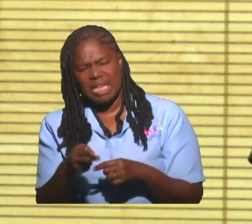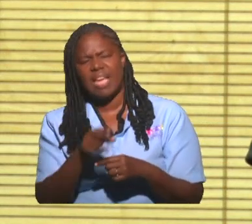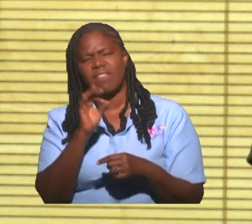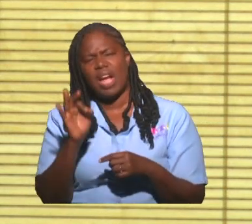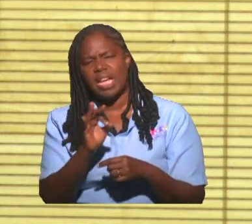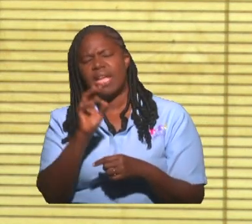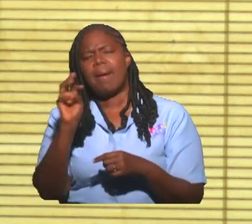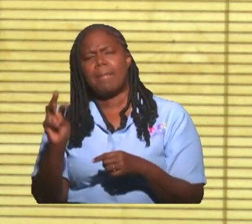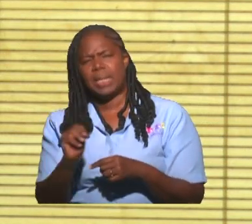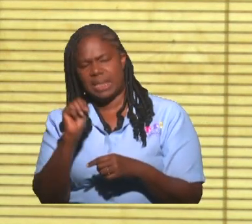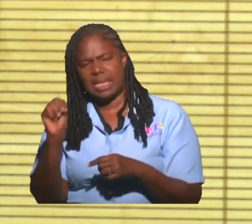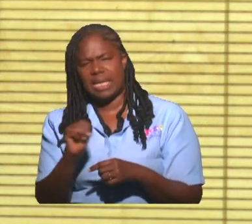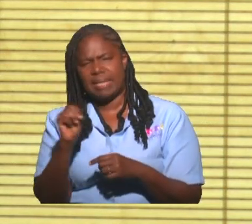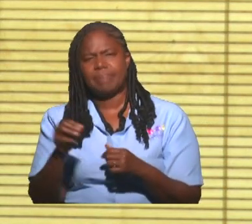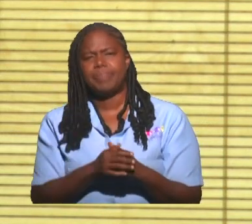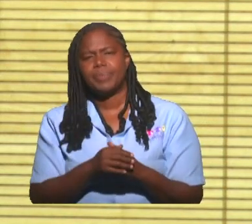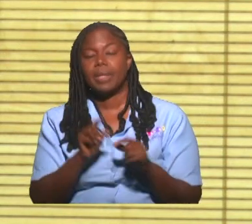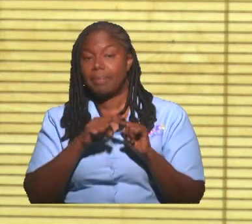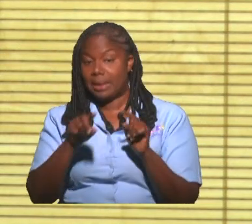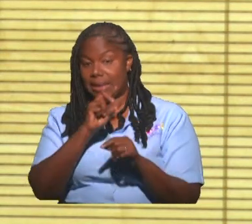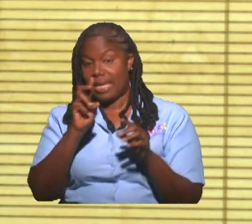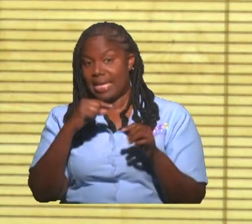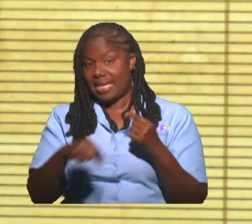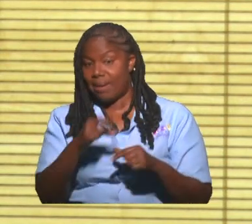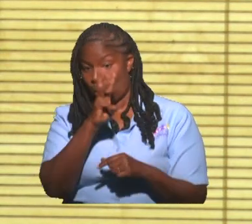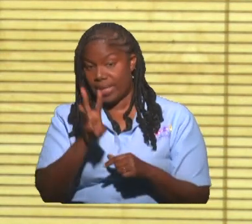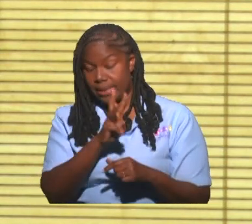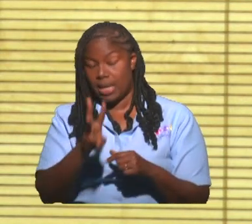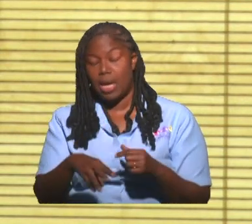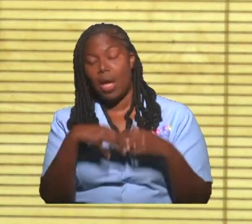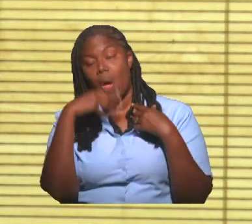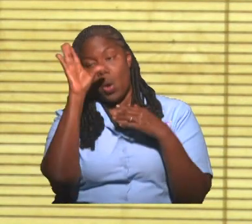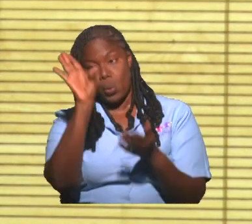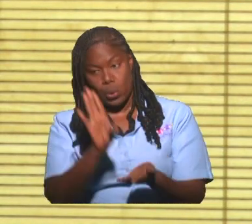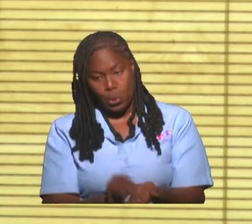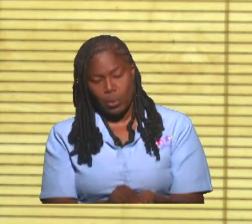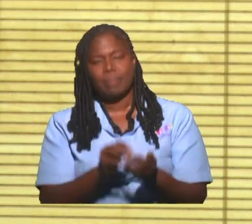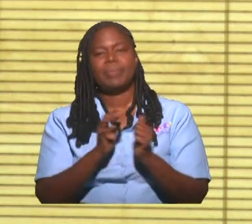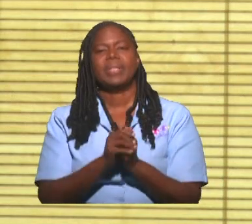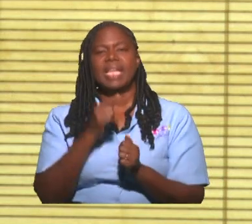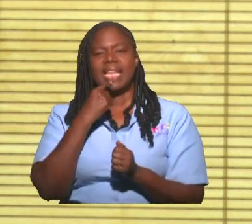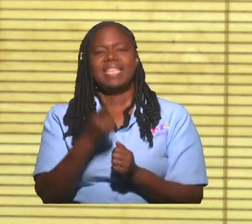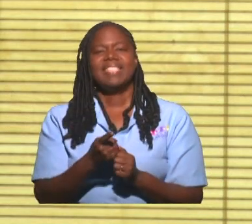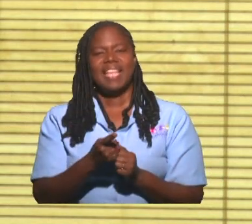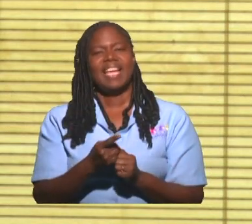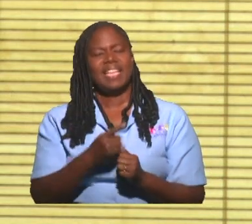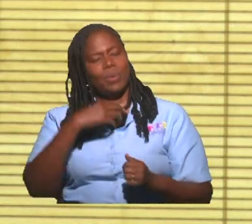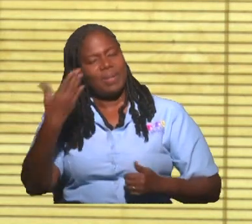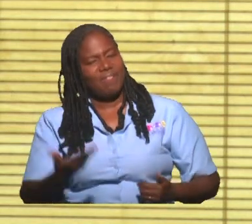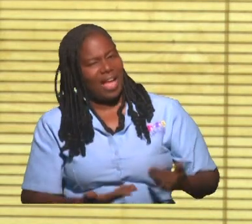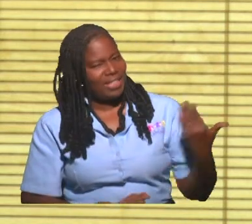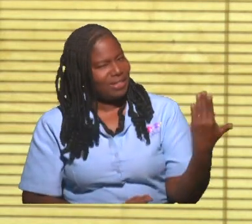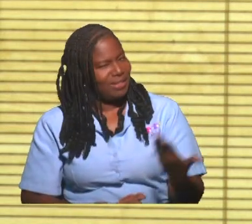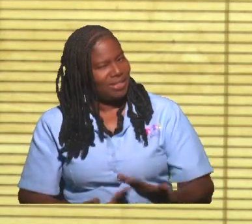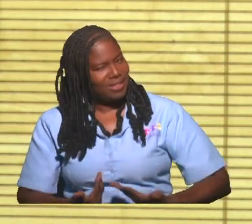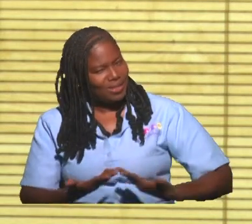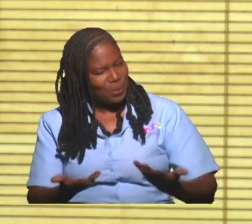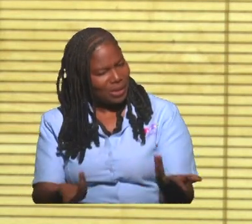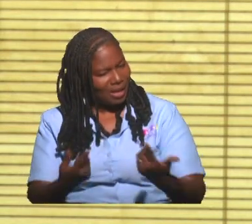take the opportunity to be part of what we call a legacy item being hosted by Trinidad and Tobago, which is a World Cup